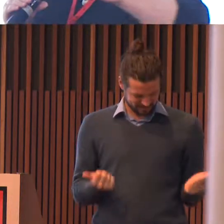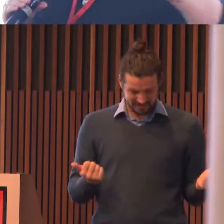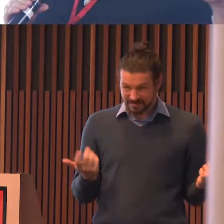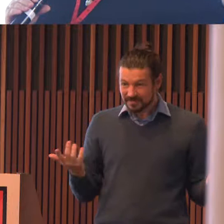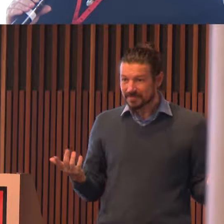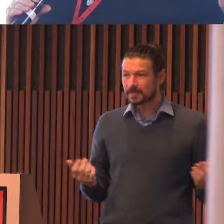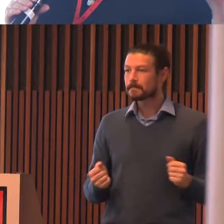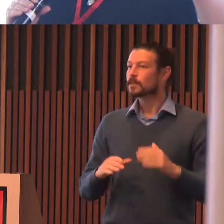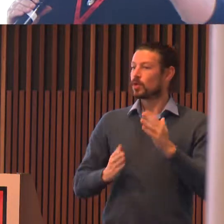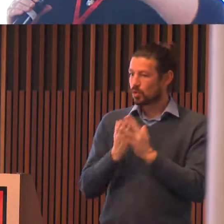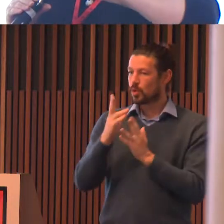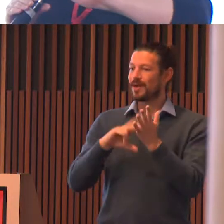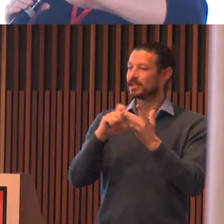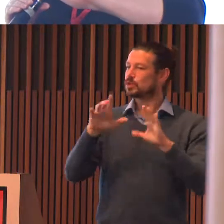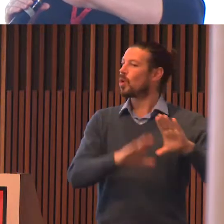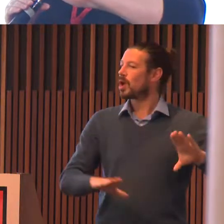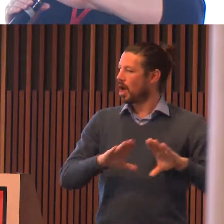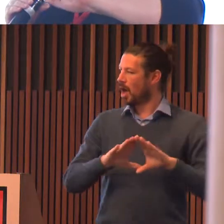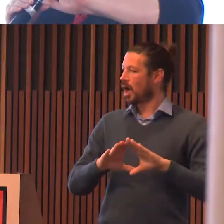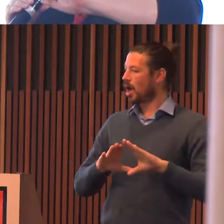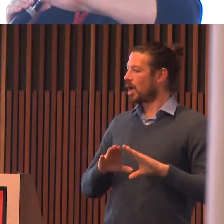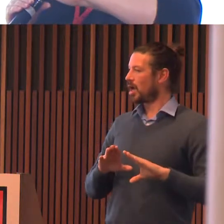Across the state, I understand that this is